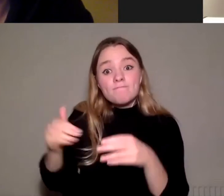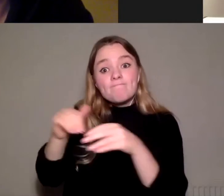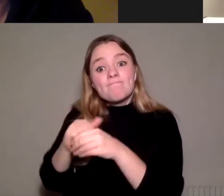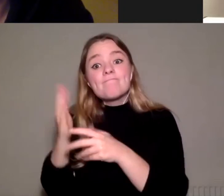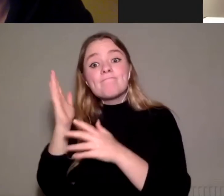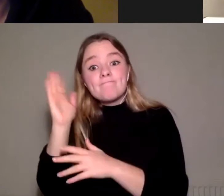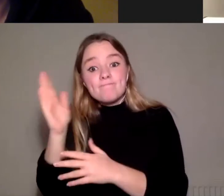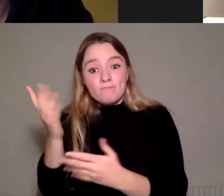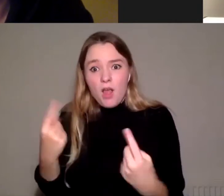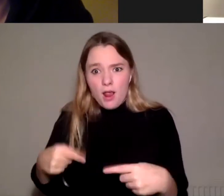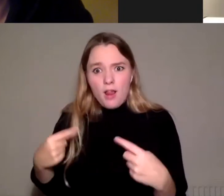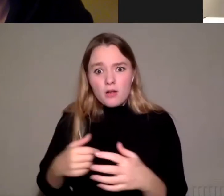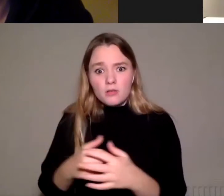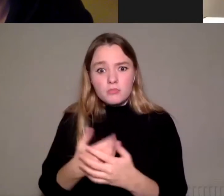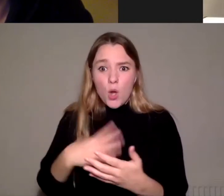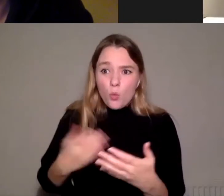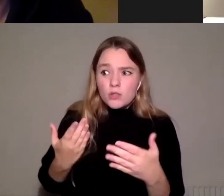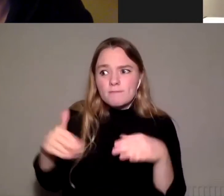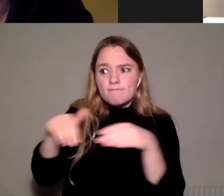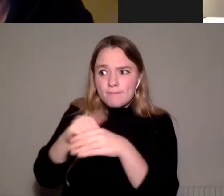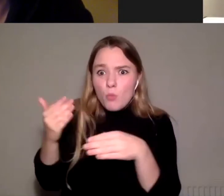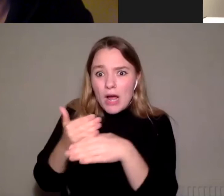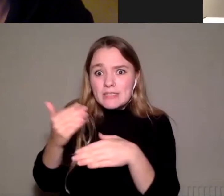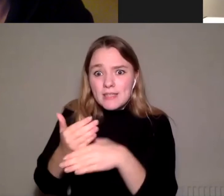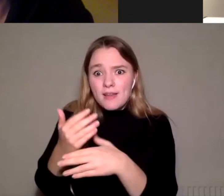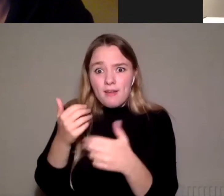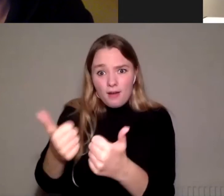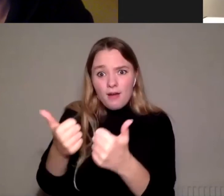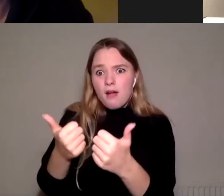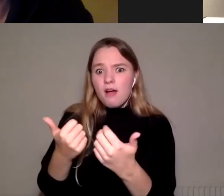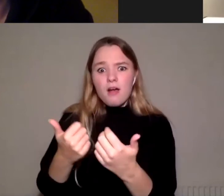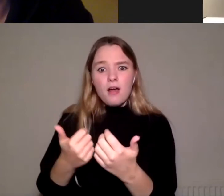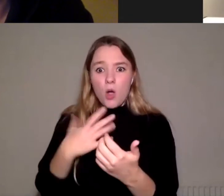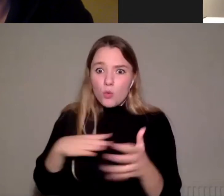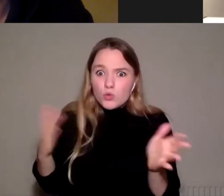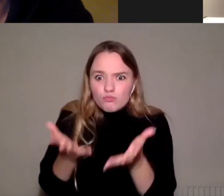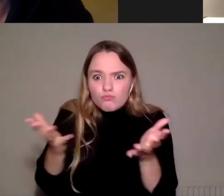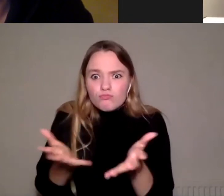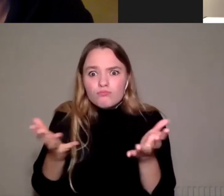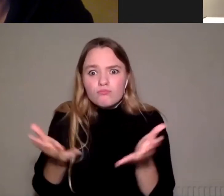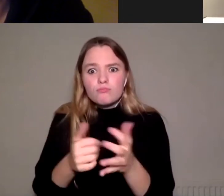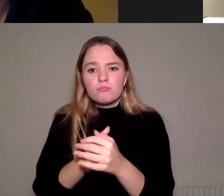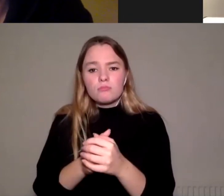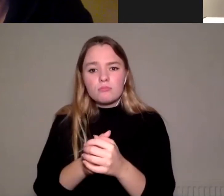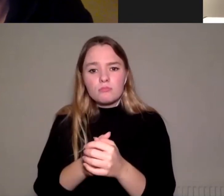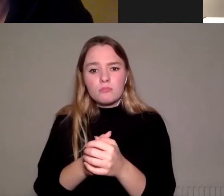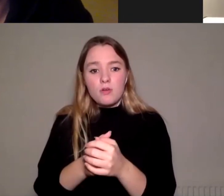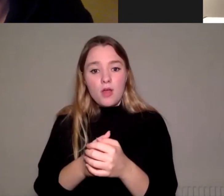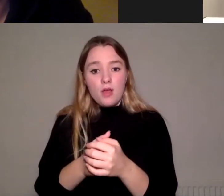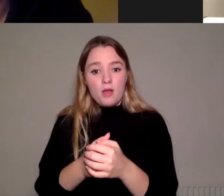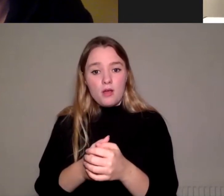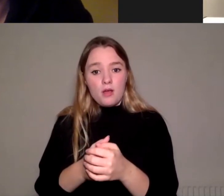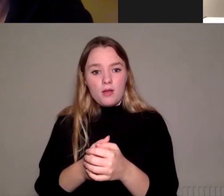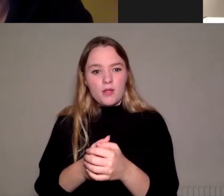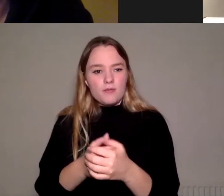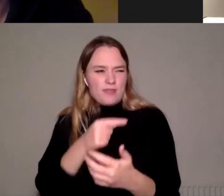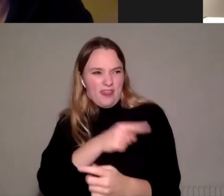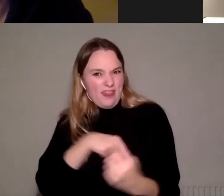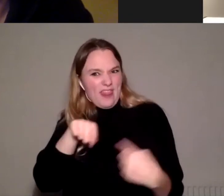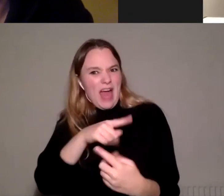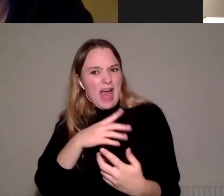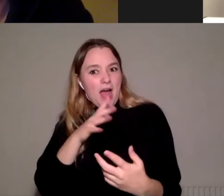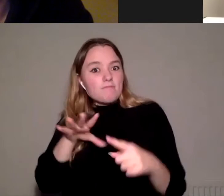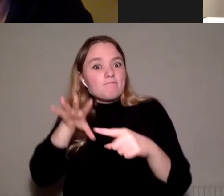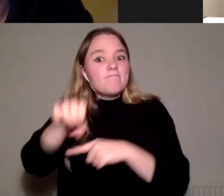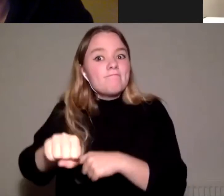practically, and get involved, I would encourage that fully. I wouldn't say there's for me, you wouldn't be overstepping the mark if you're